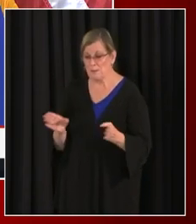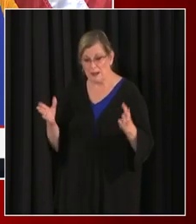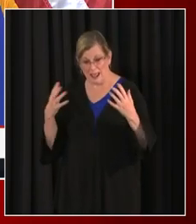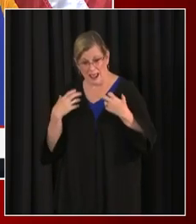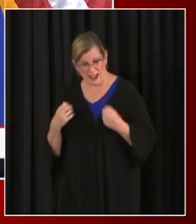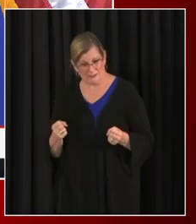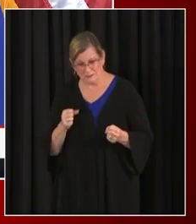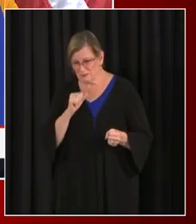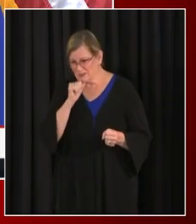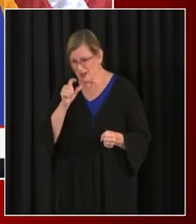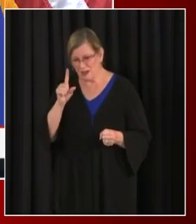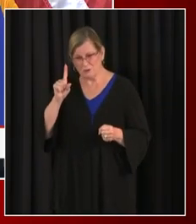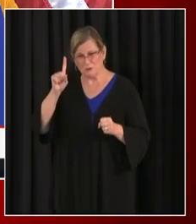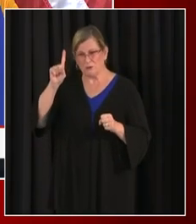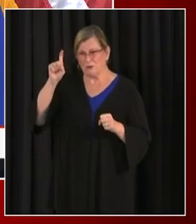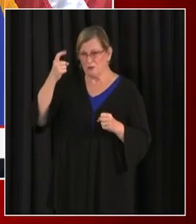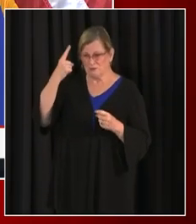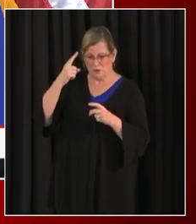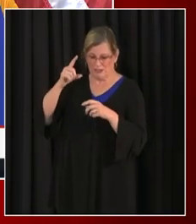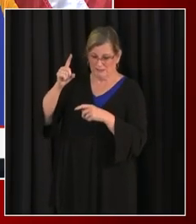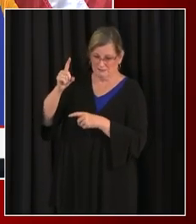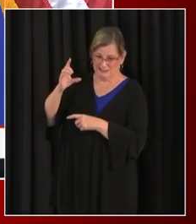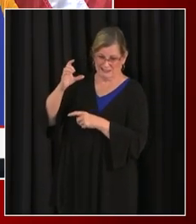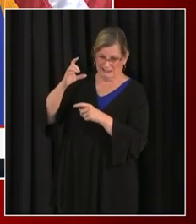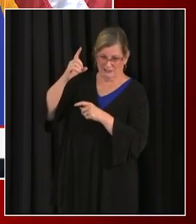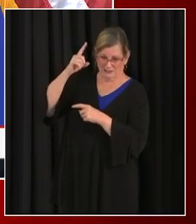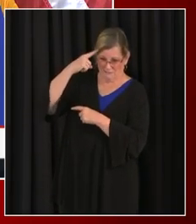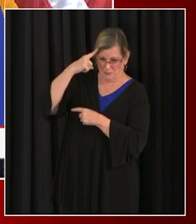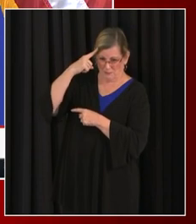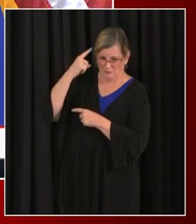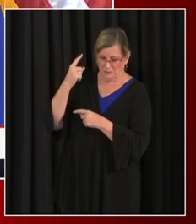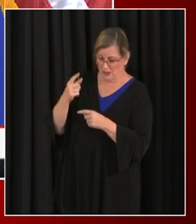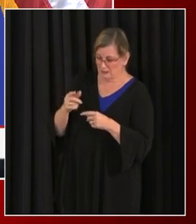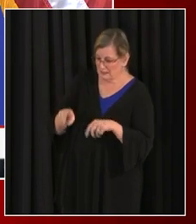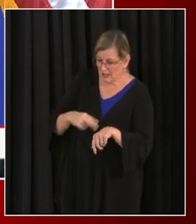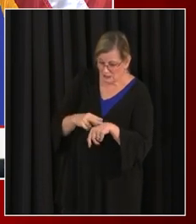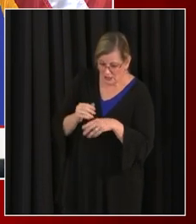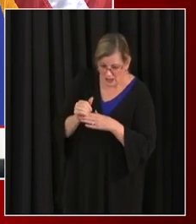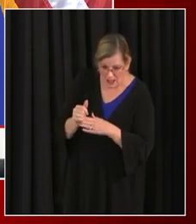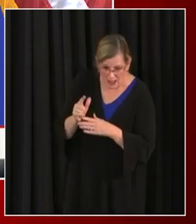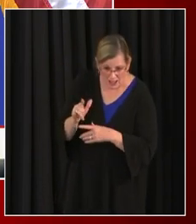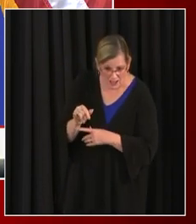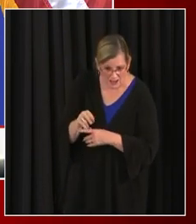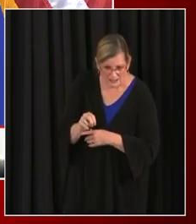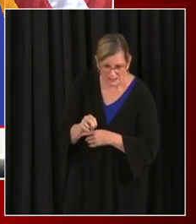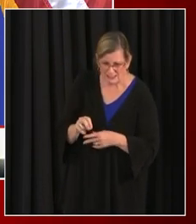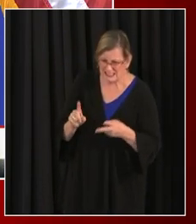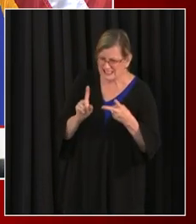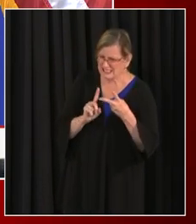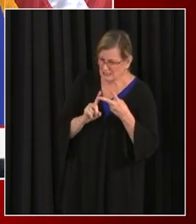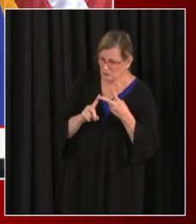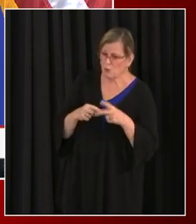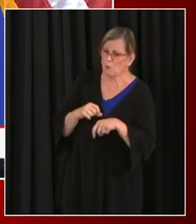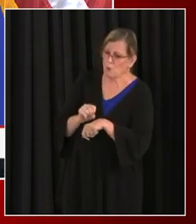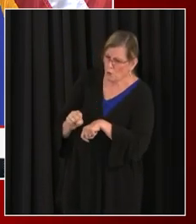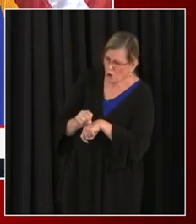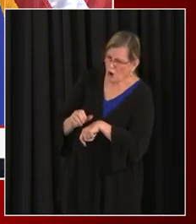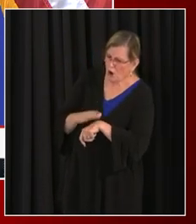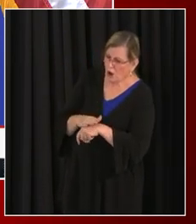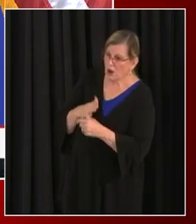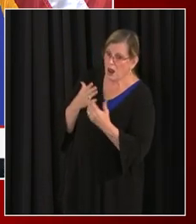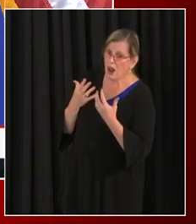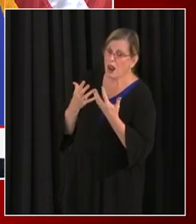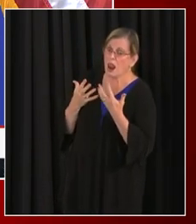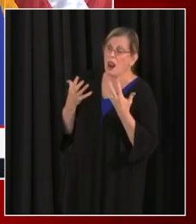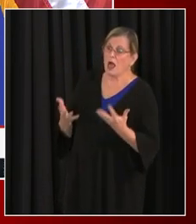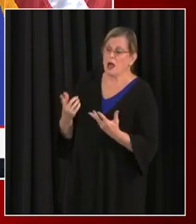from the DC Department of Health, but also national guidelines as well. The second is that we are working to address a lot of the questions that these